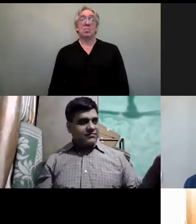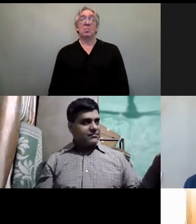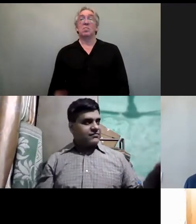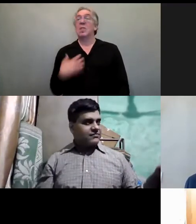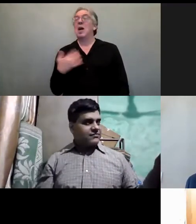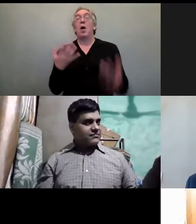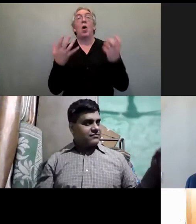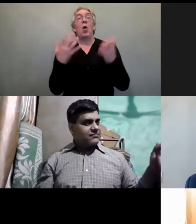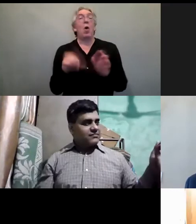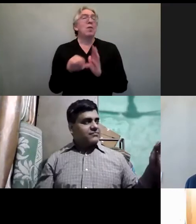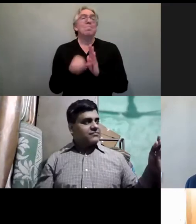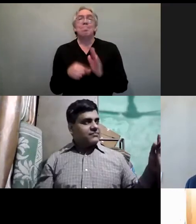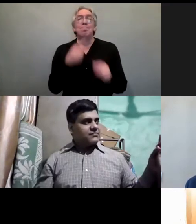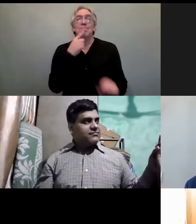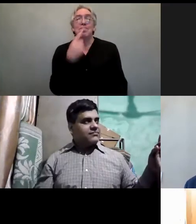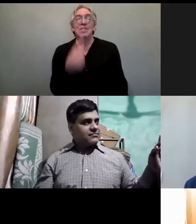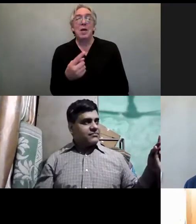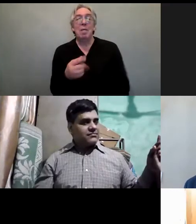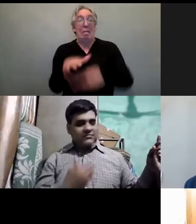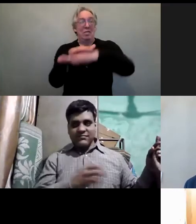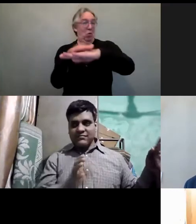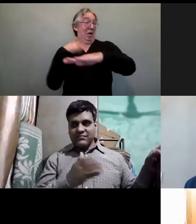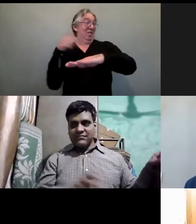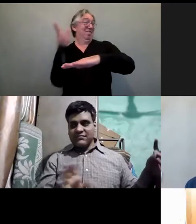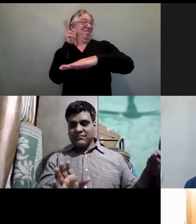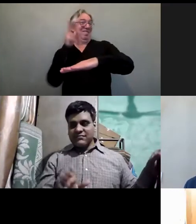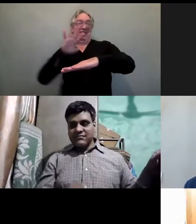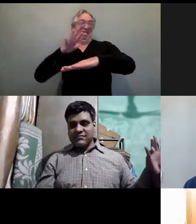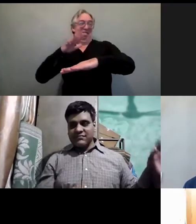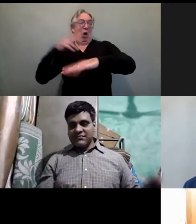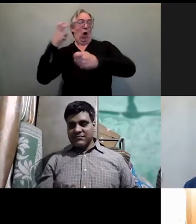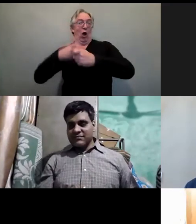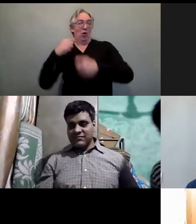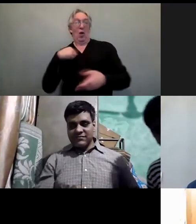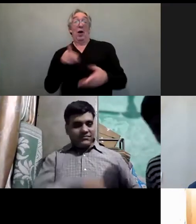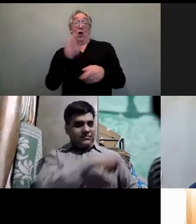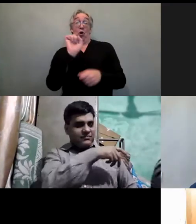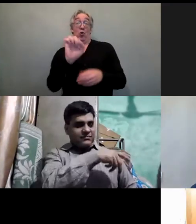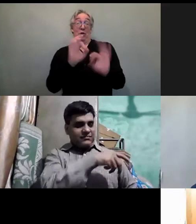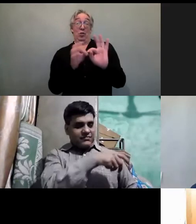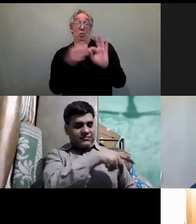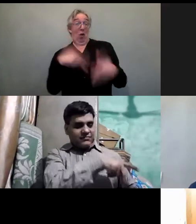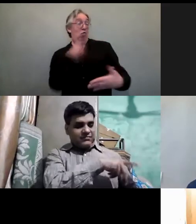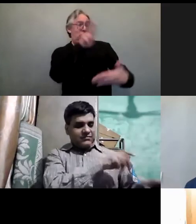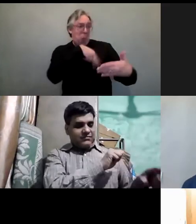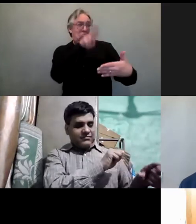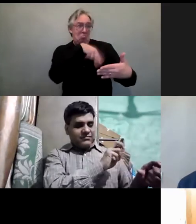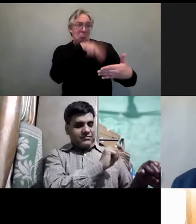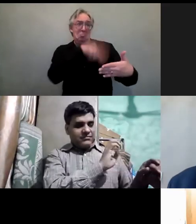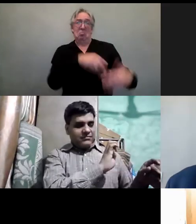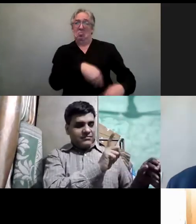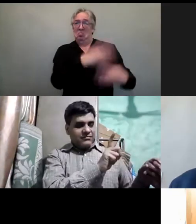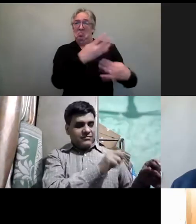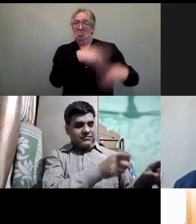emphasize is some of the learning points from the comments and the feedback we get through that survey process. First